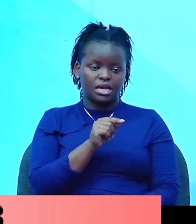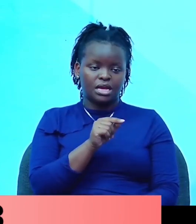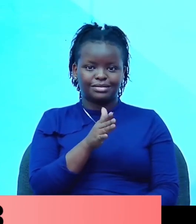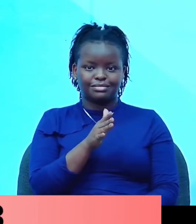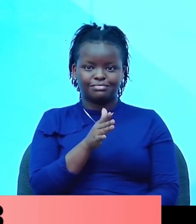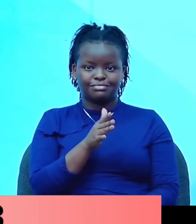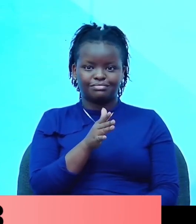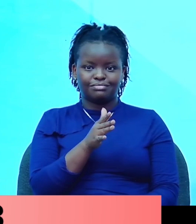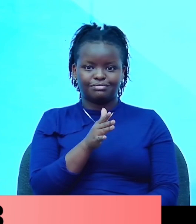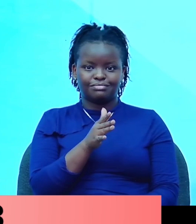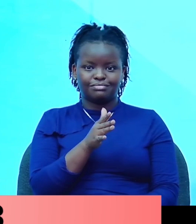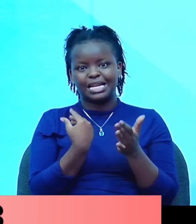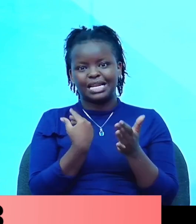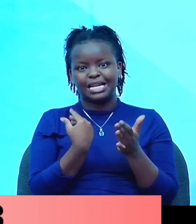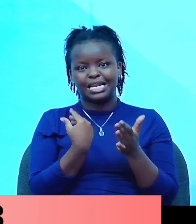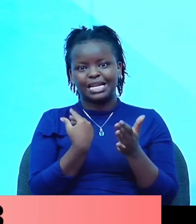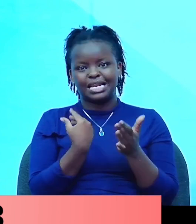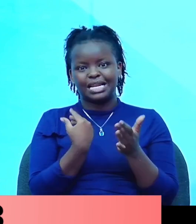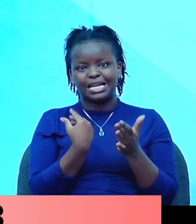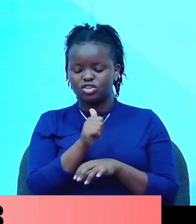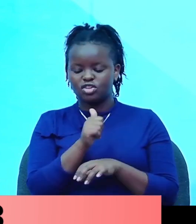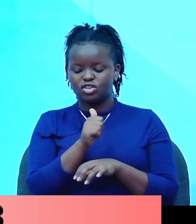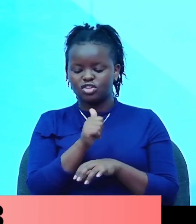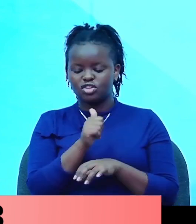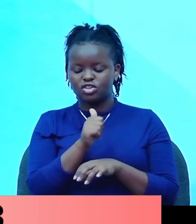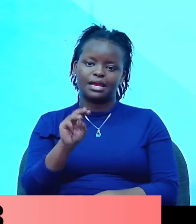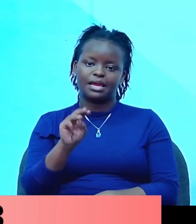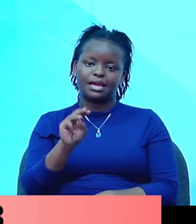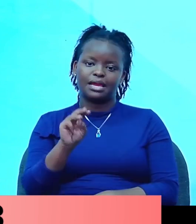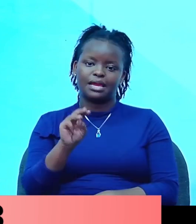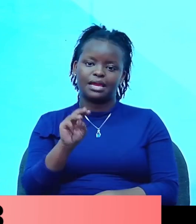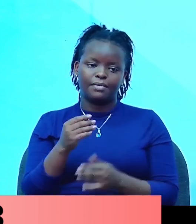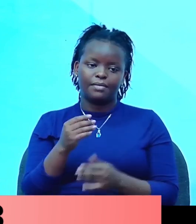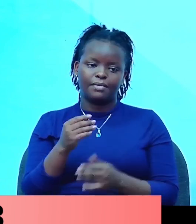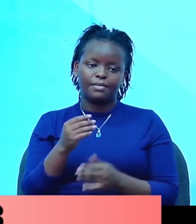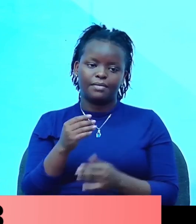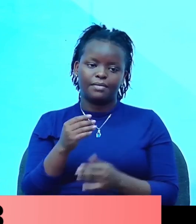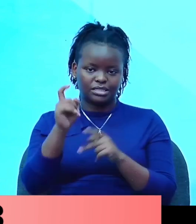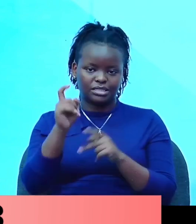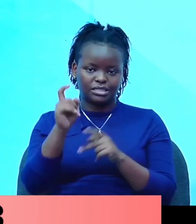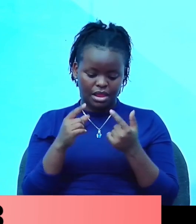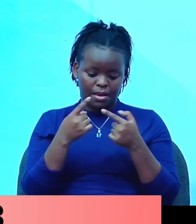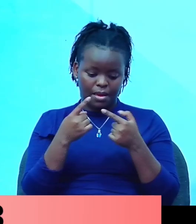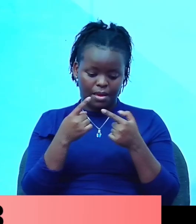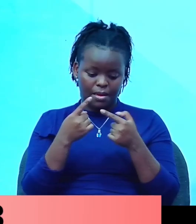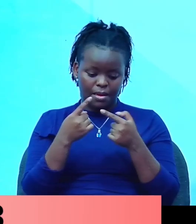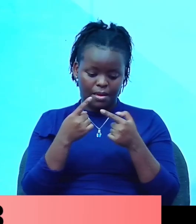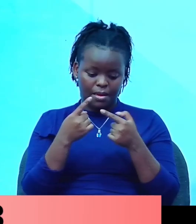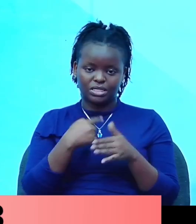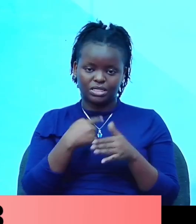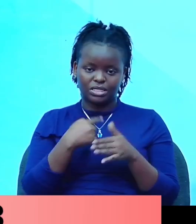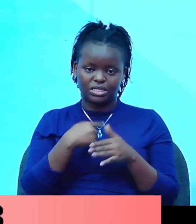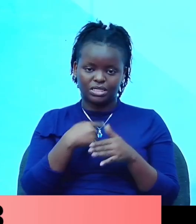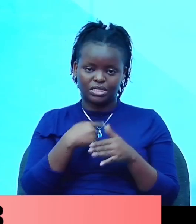It's not like just going to the ATM to withdraw. Yeah. So there's that process. Right. But what we realized is that